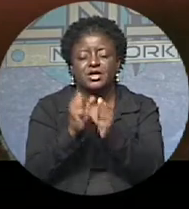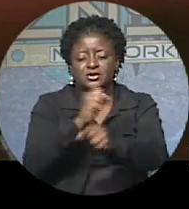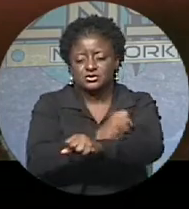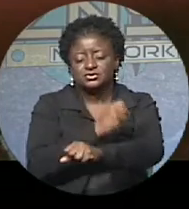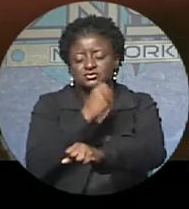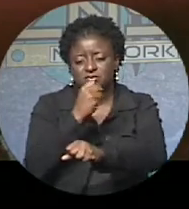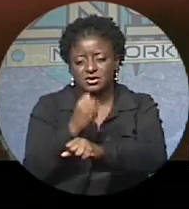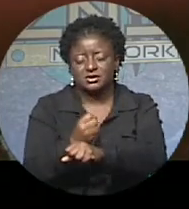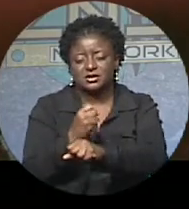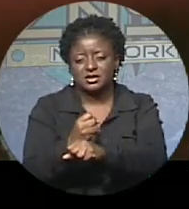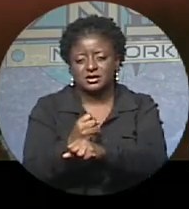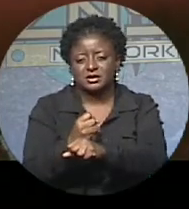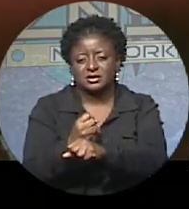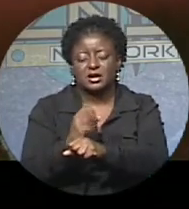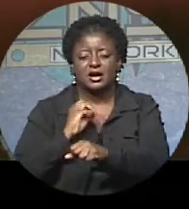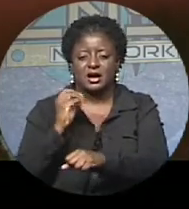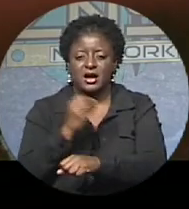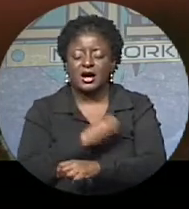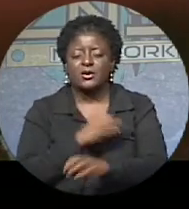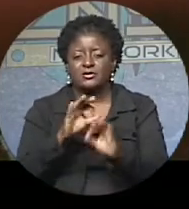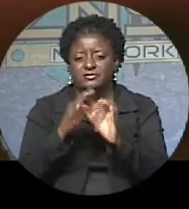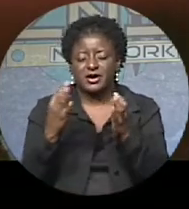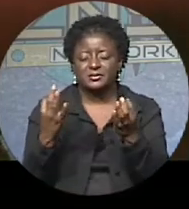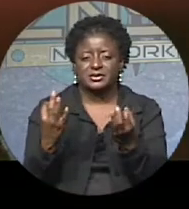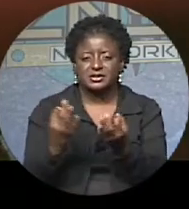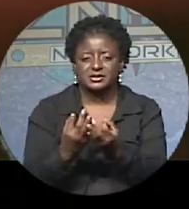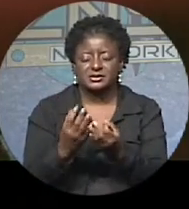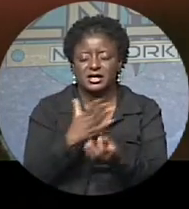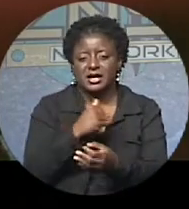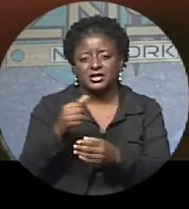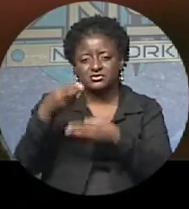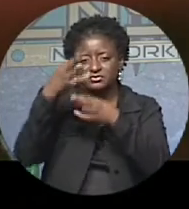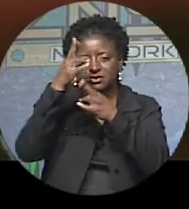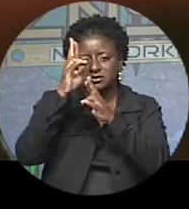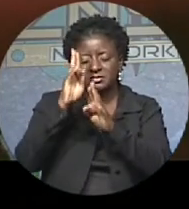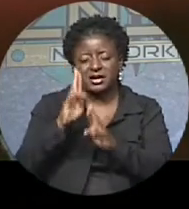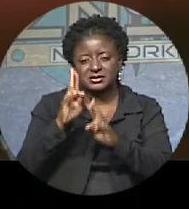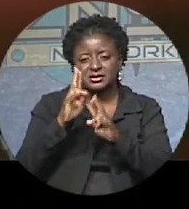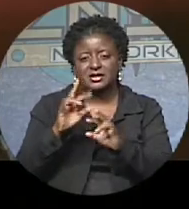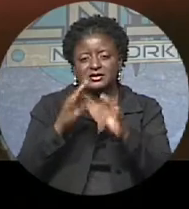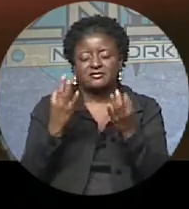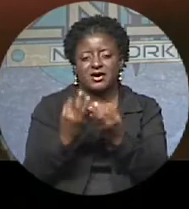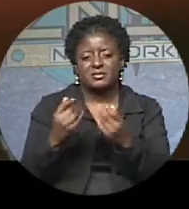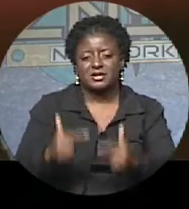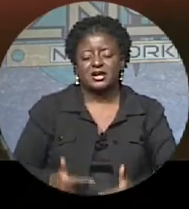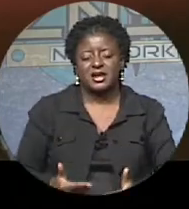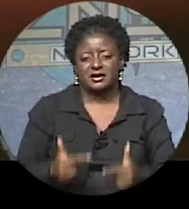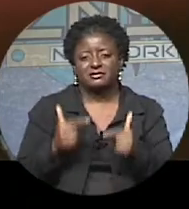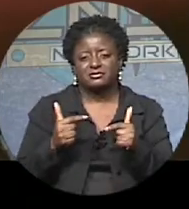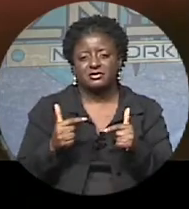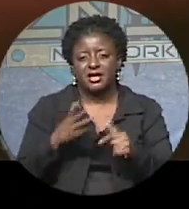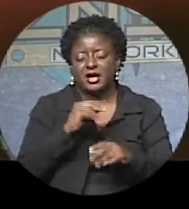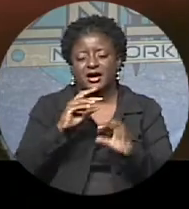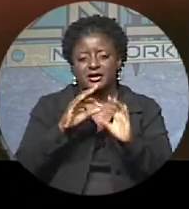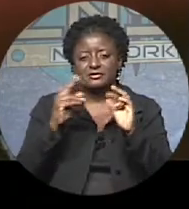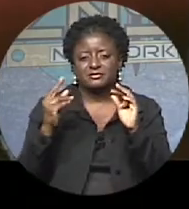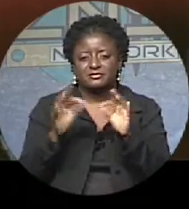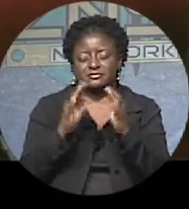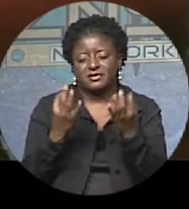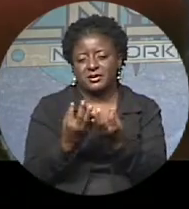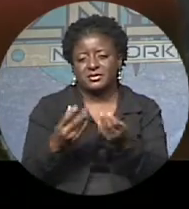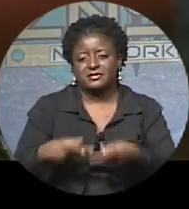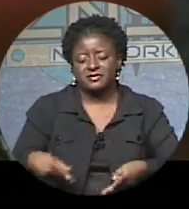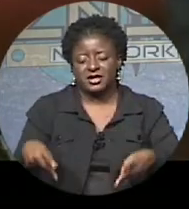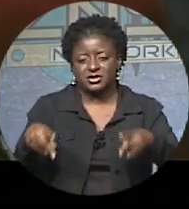our family and respecting family life and family values, it seems to us,